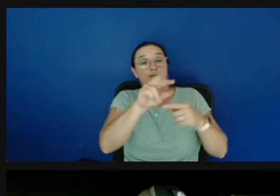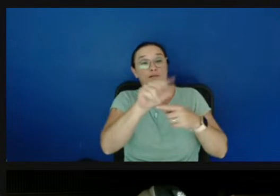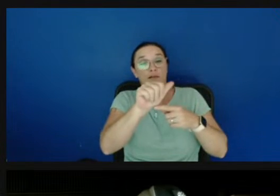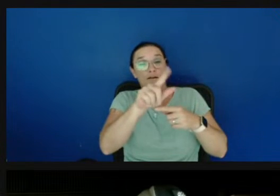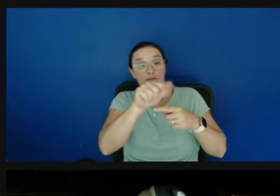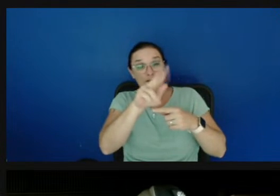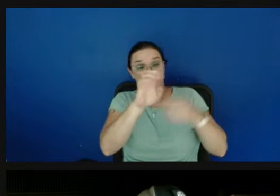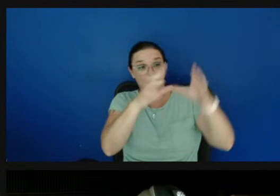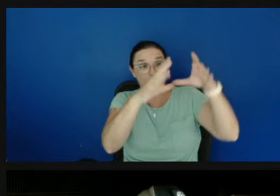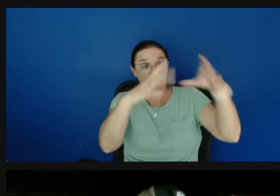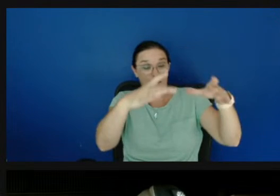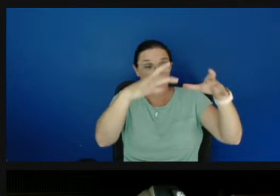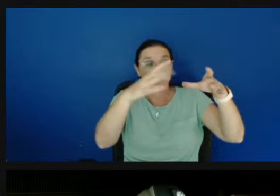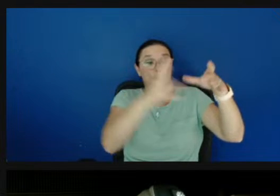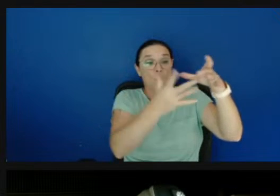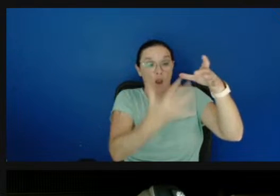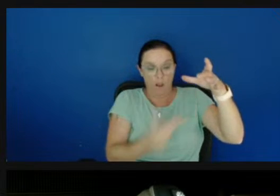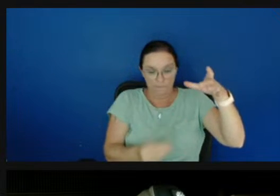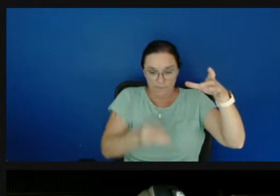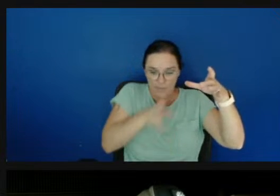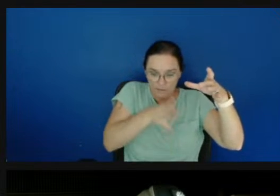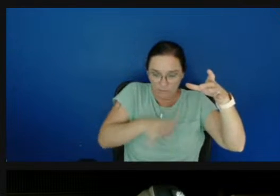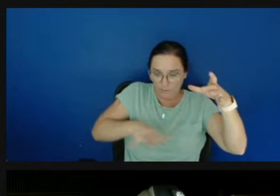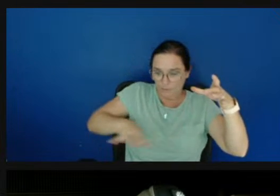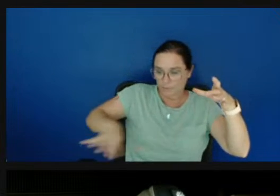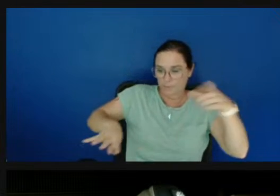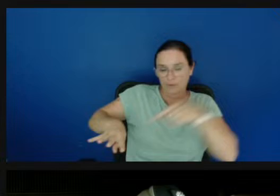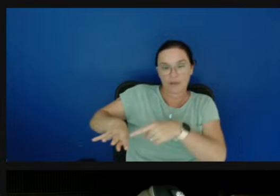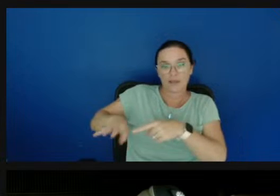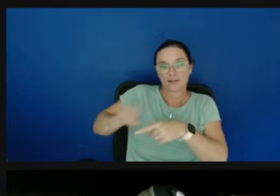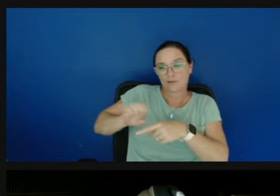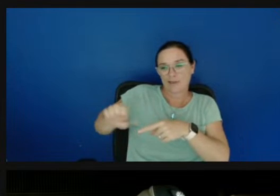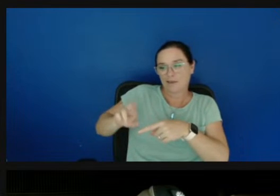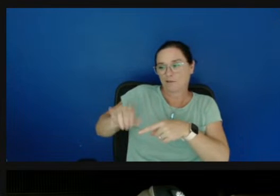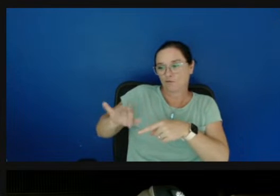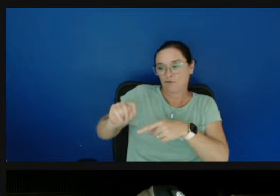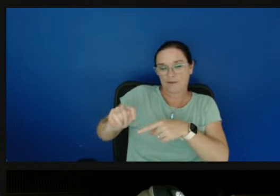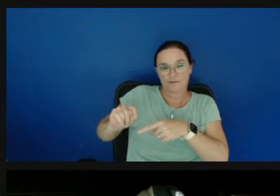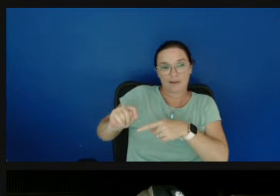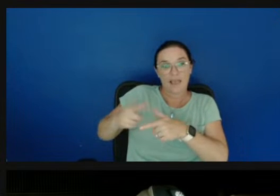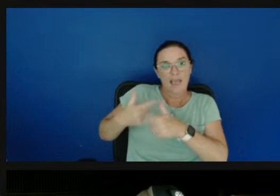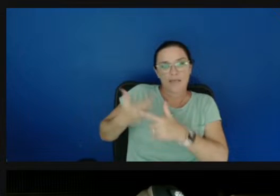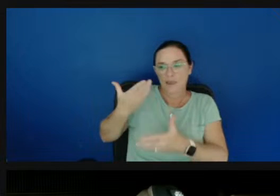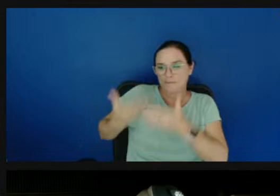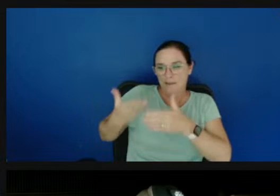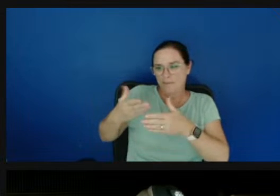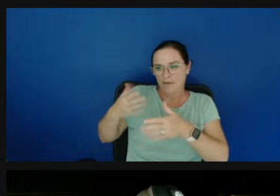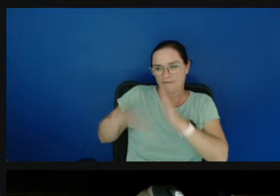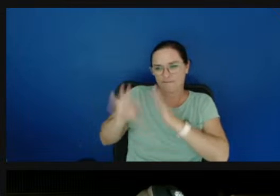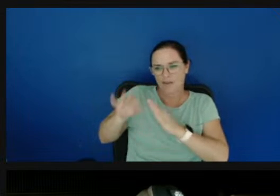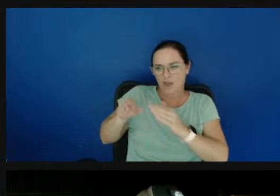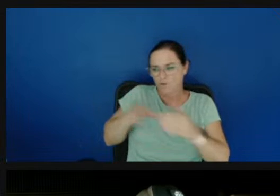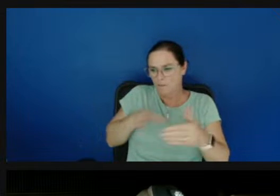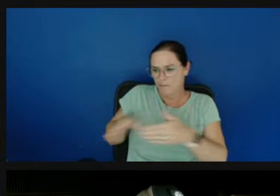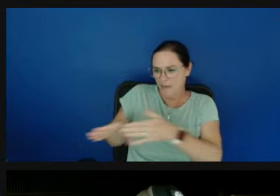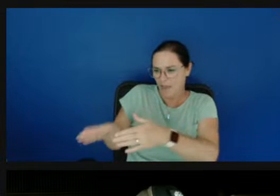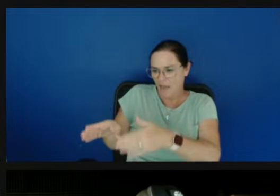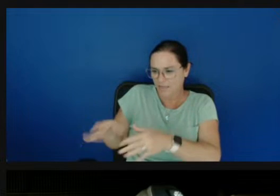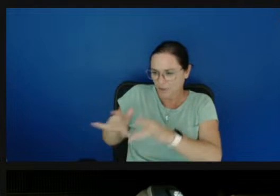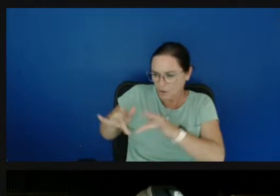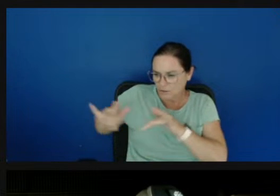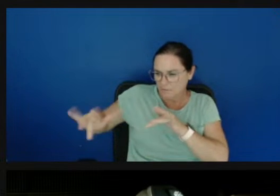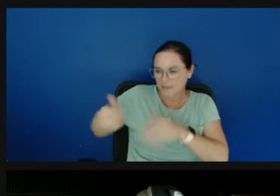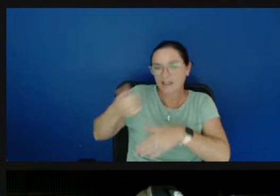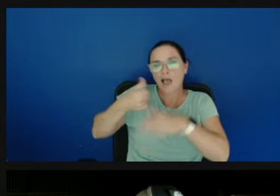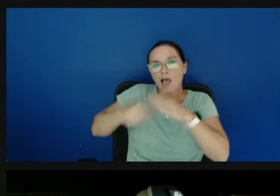lake. What made it different? Maybe that it found a path offshore underwater, and that's a much longer path, can make more space,